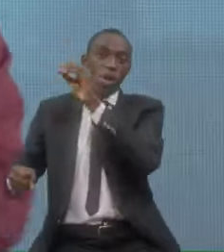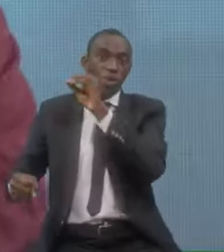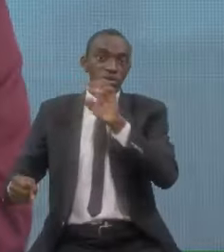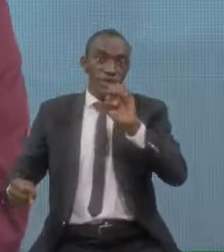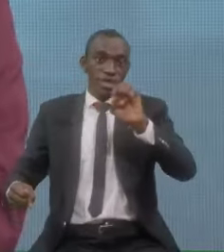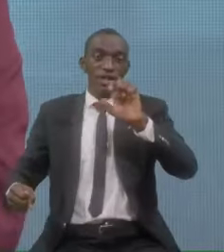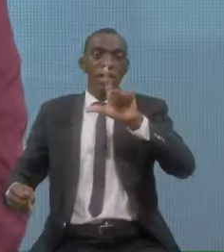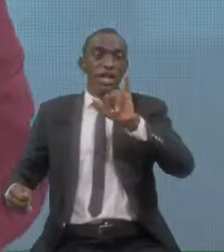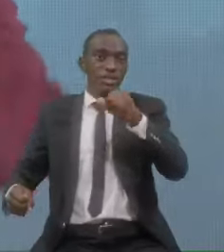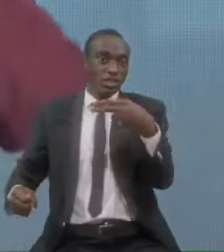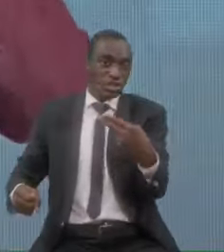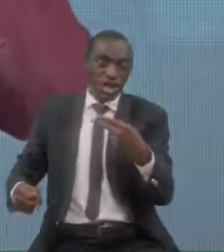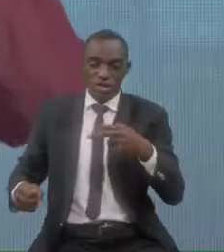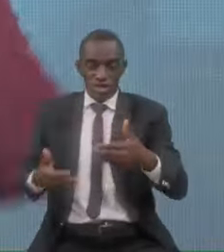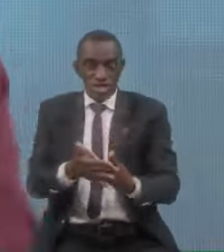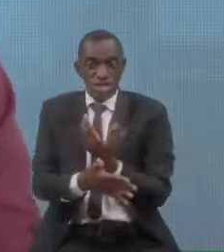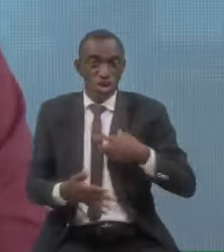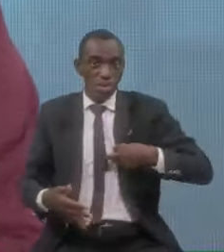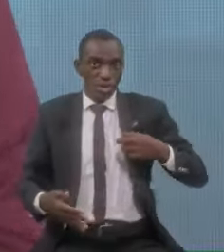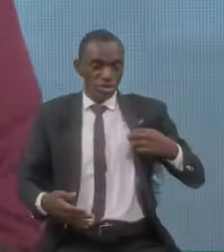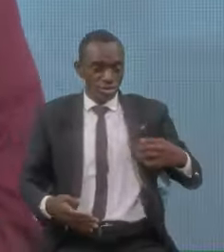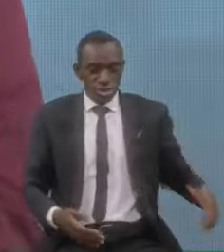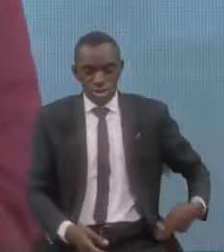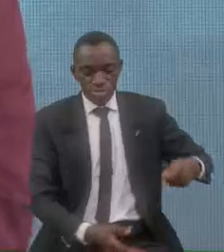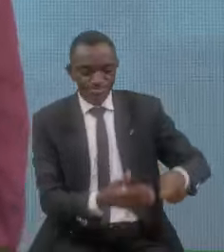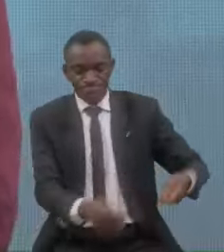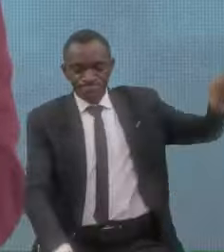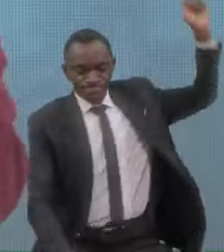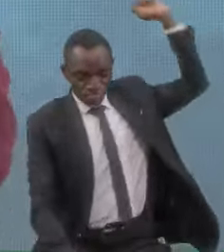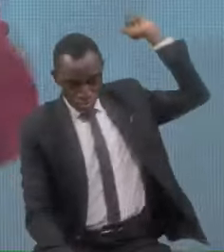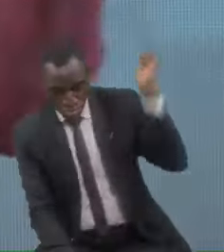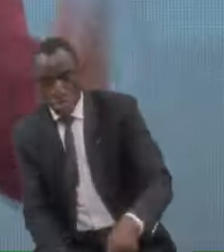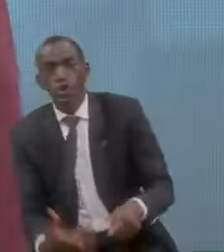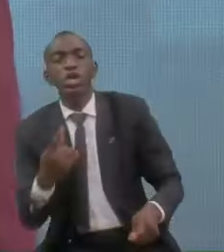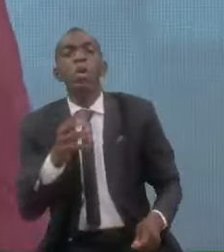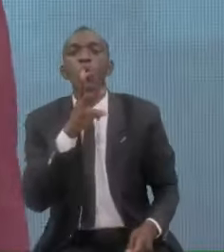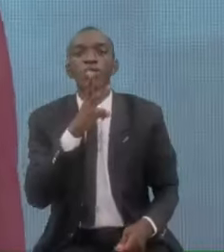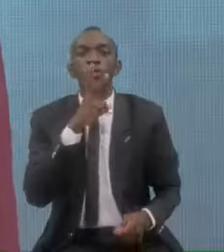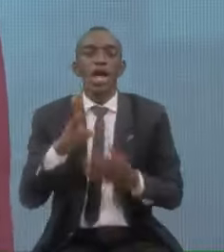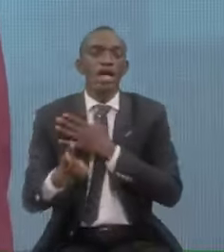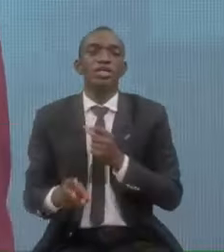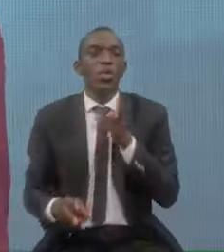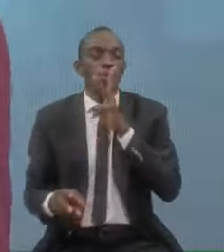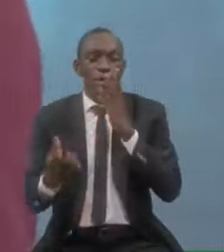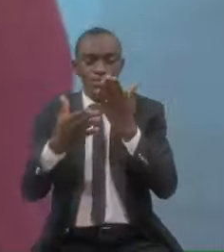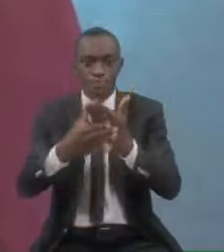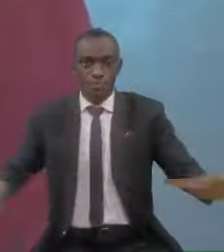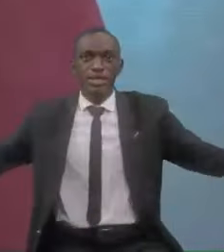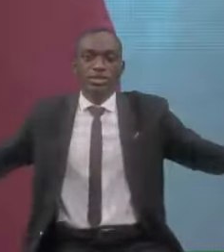the new mantle. And he smote River Jordan, and River Jordan parted.